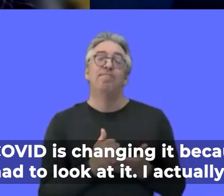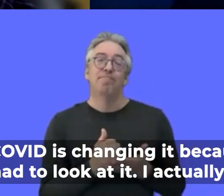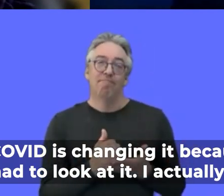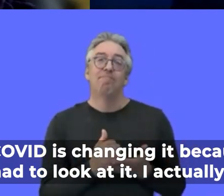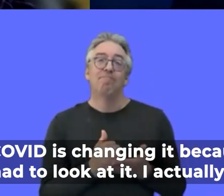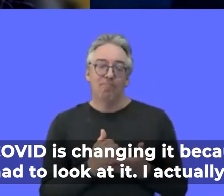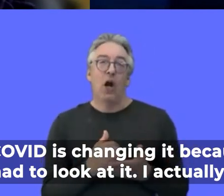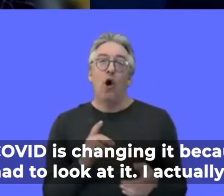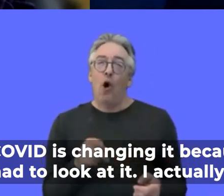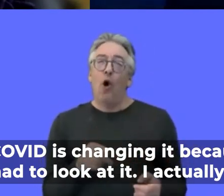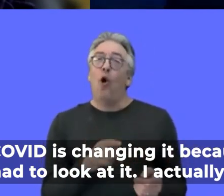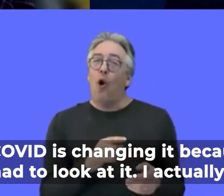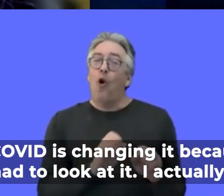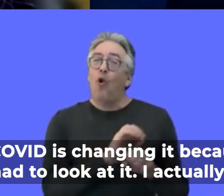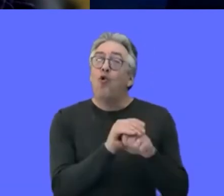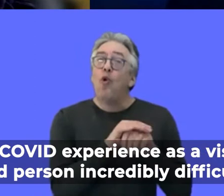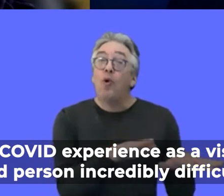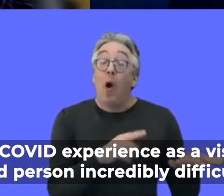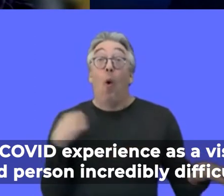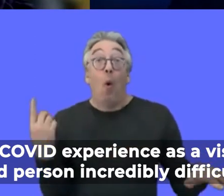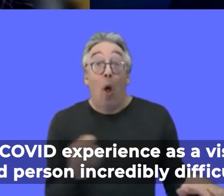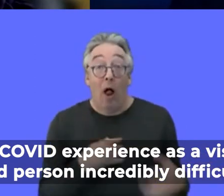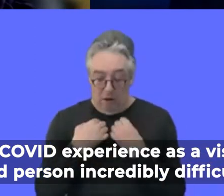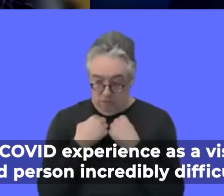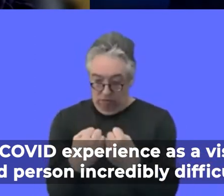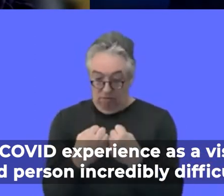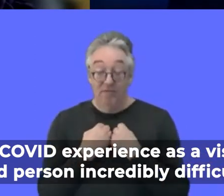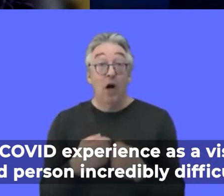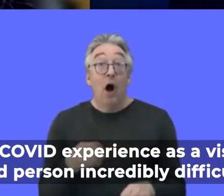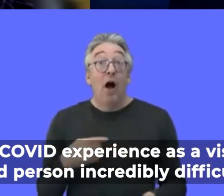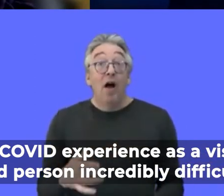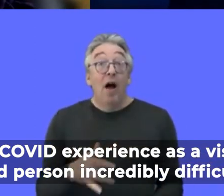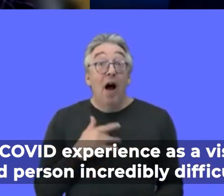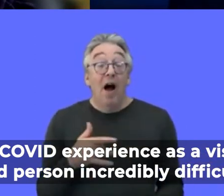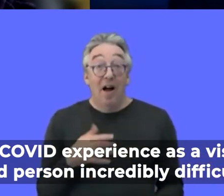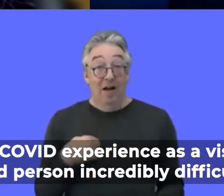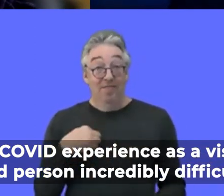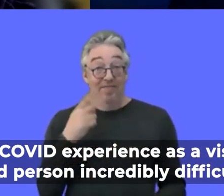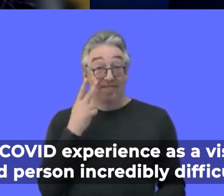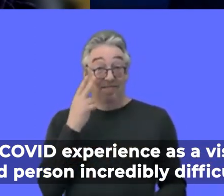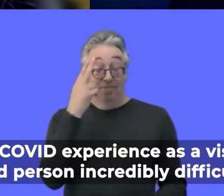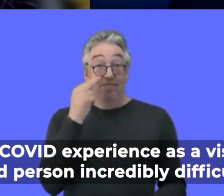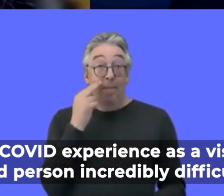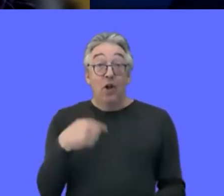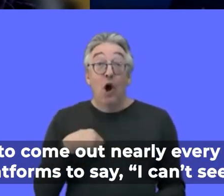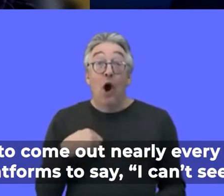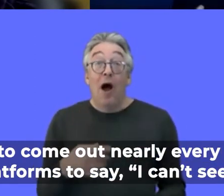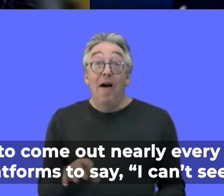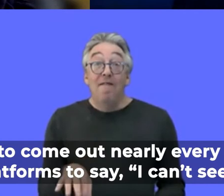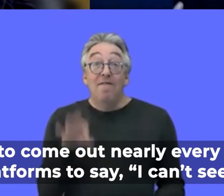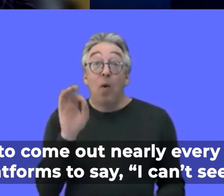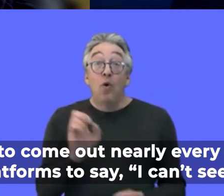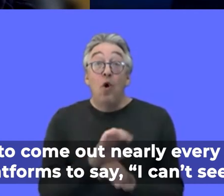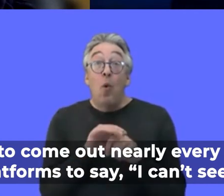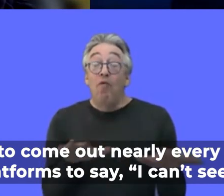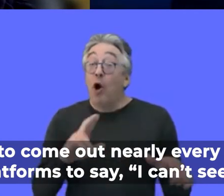because we've all had to look at, I actually have found the COVID experience as being a visually impaired person incredibly difficult. I've had to come